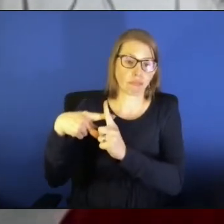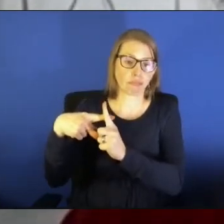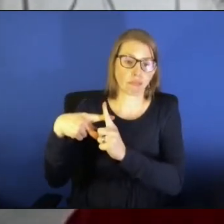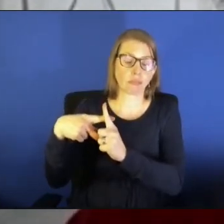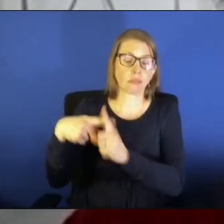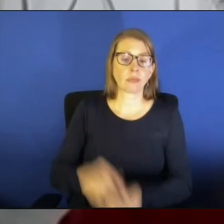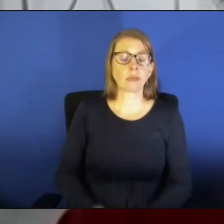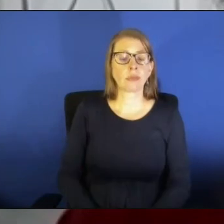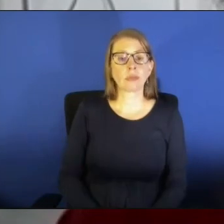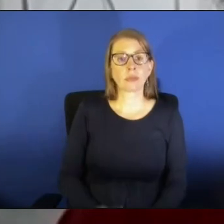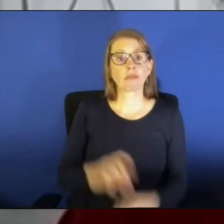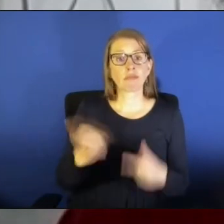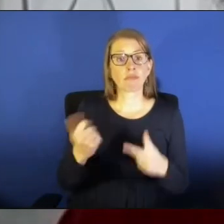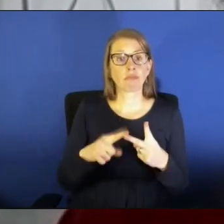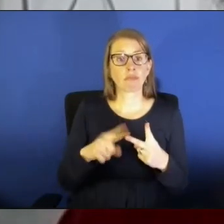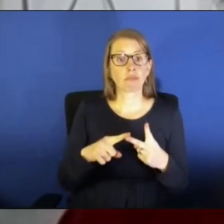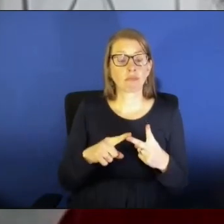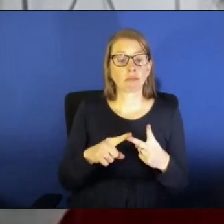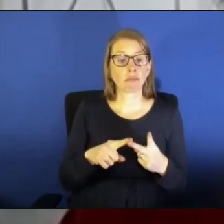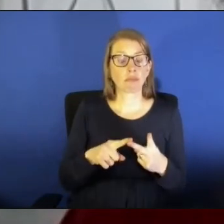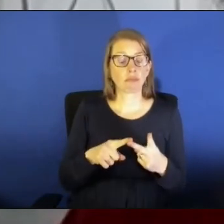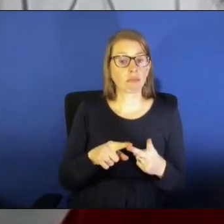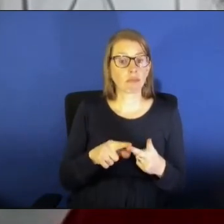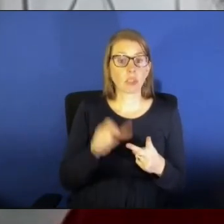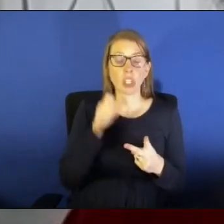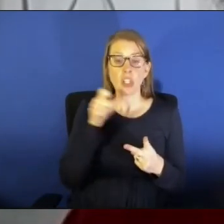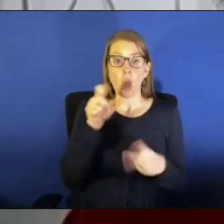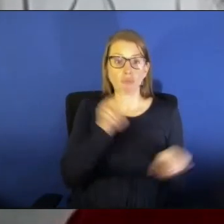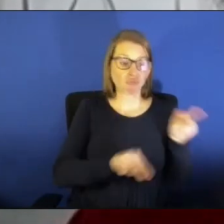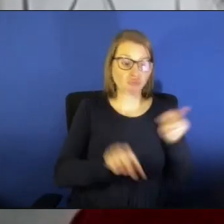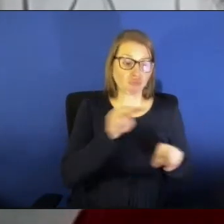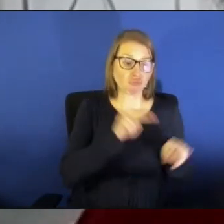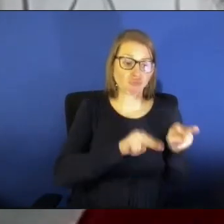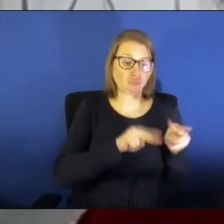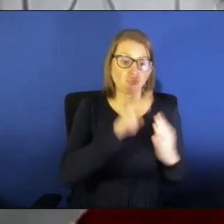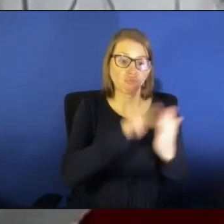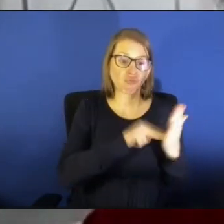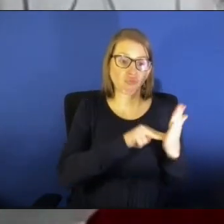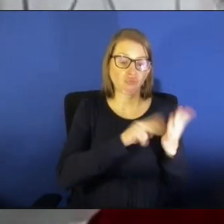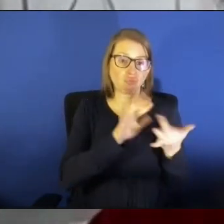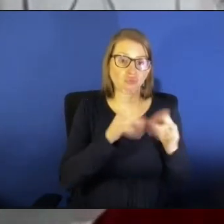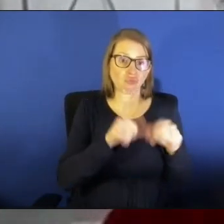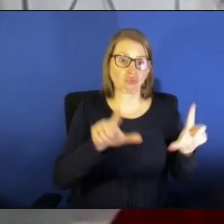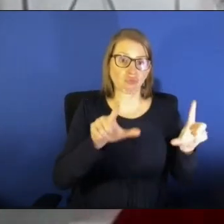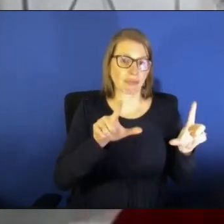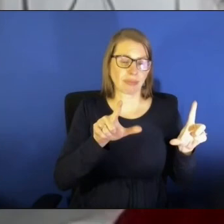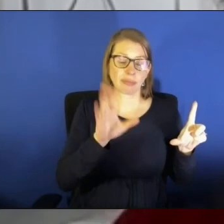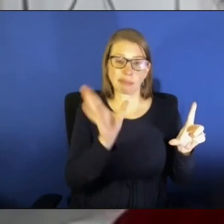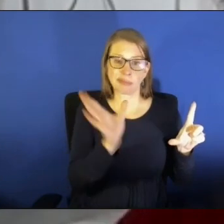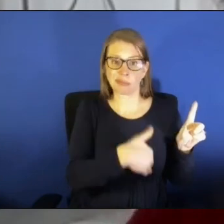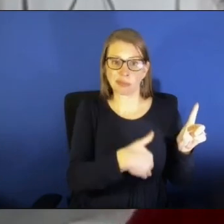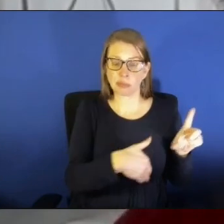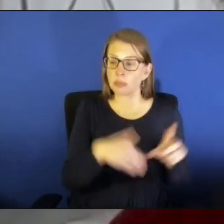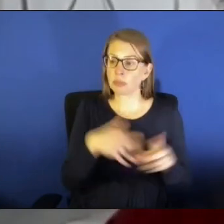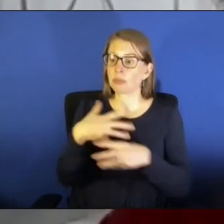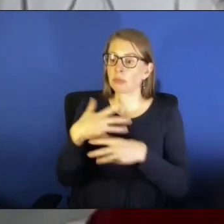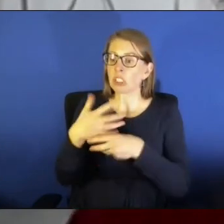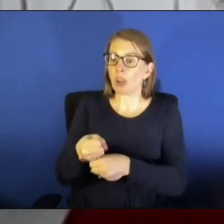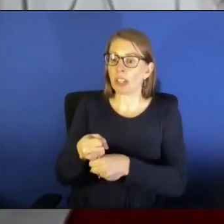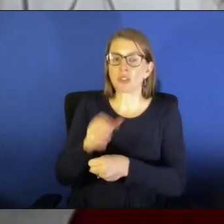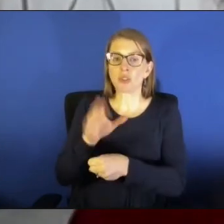is, don't go looking on the internet. Trust your care team because they're the ones that know what's going